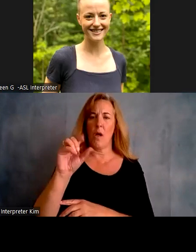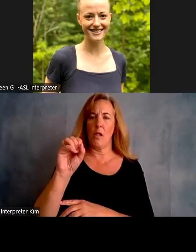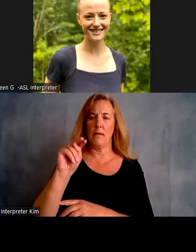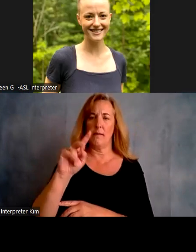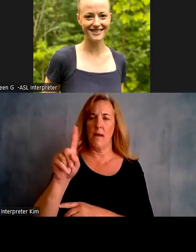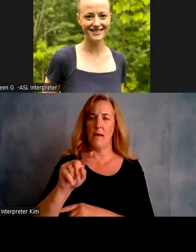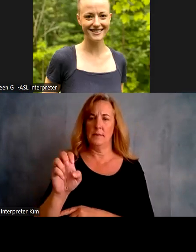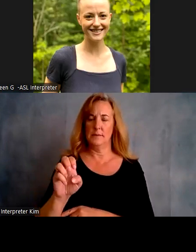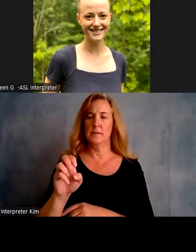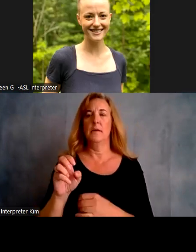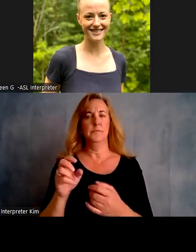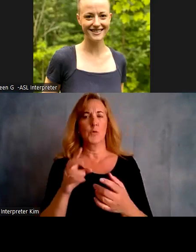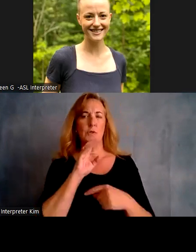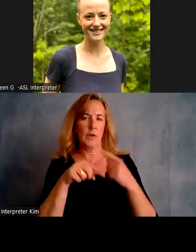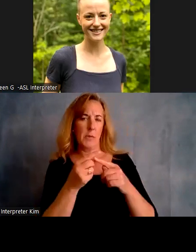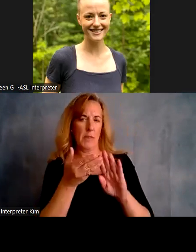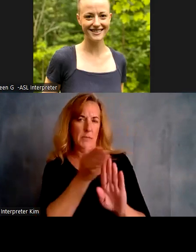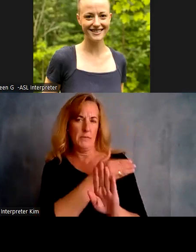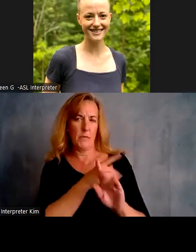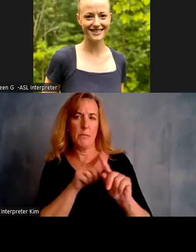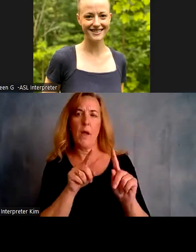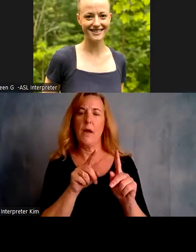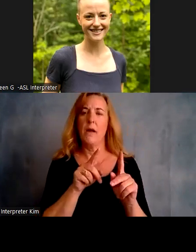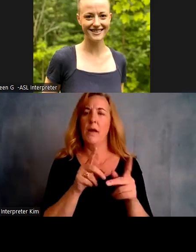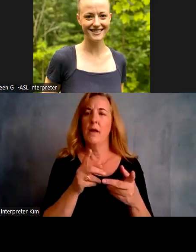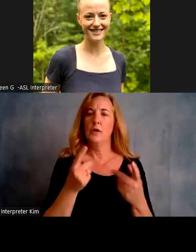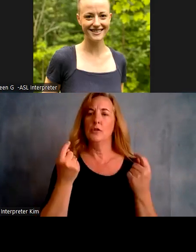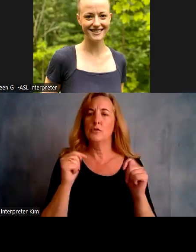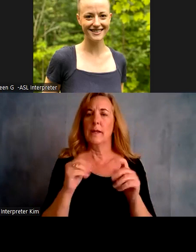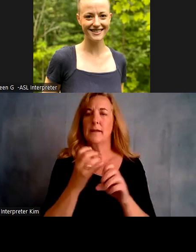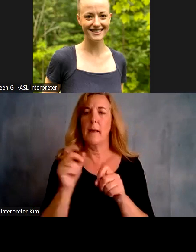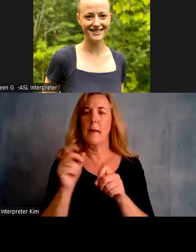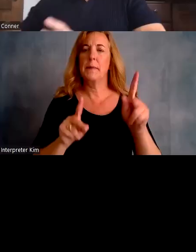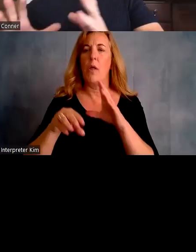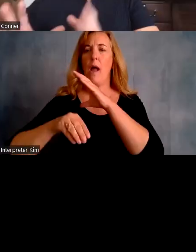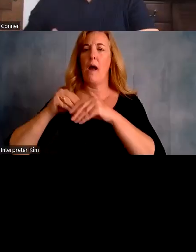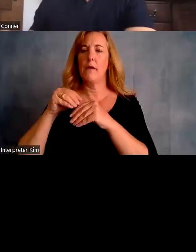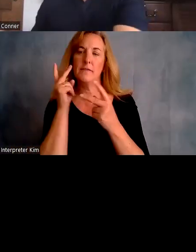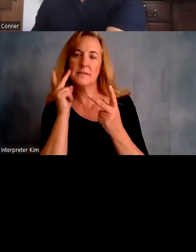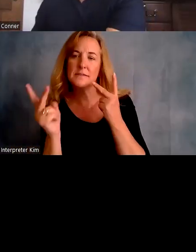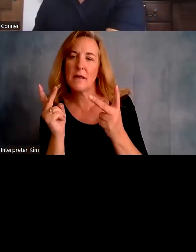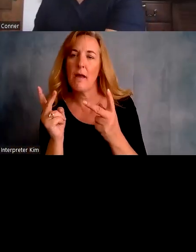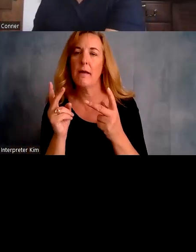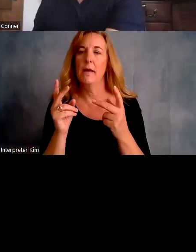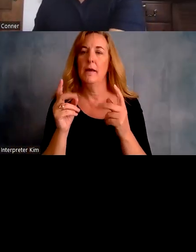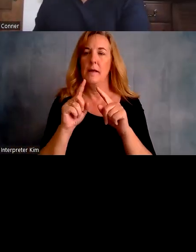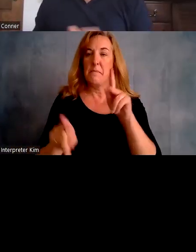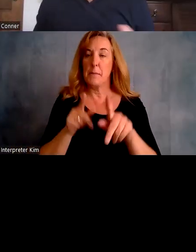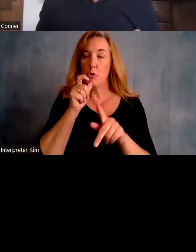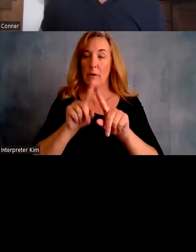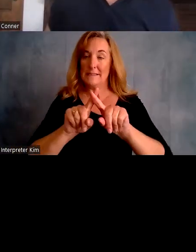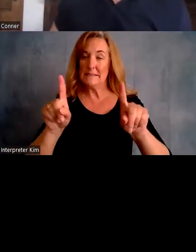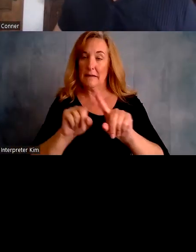just care facilities, getting people out of sight, getting people who are different together through